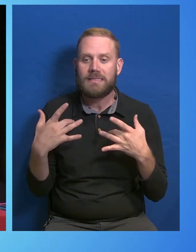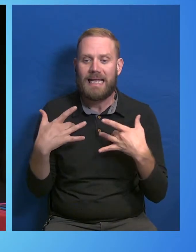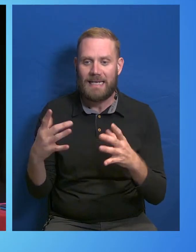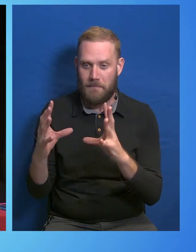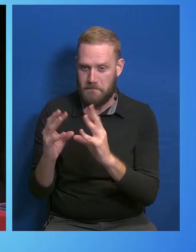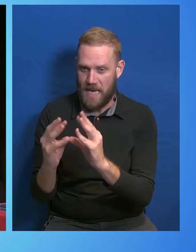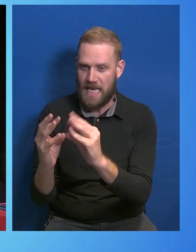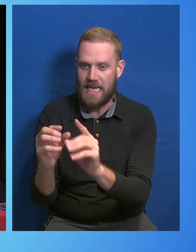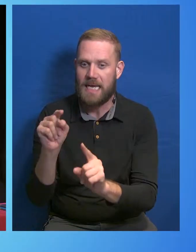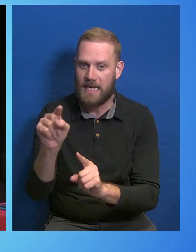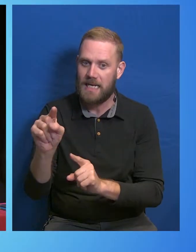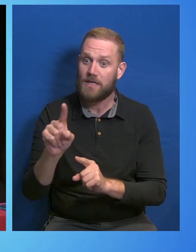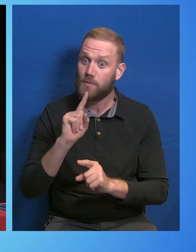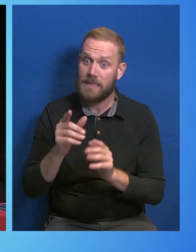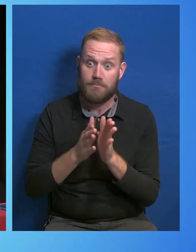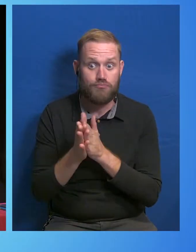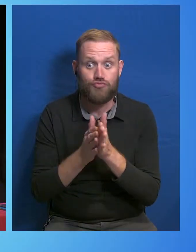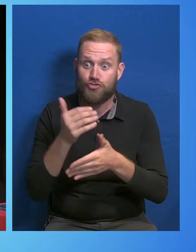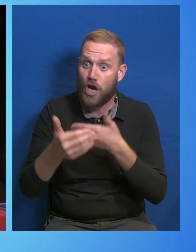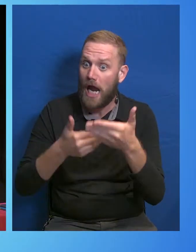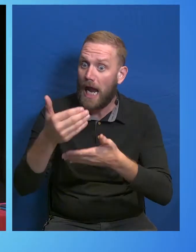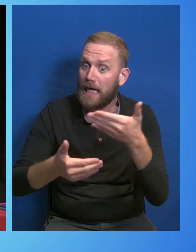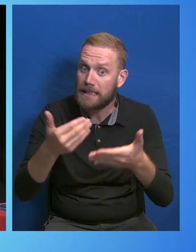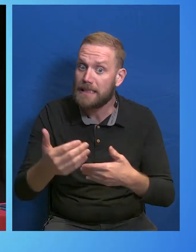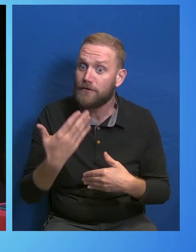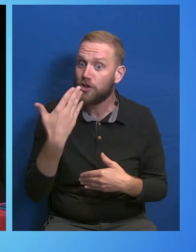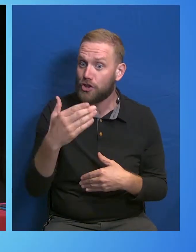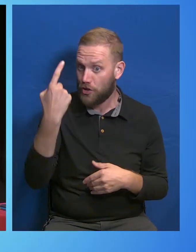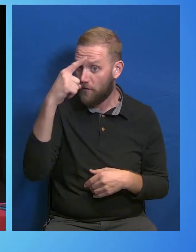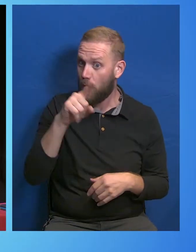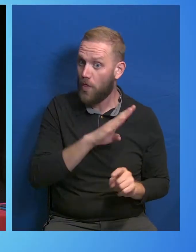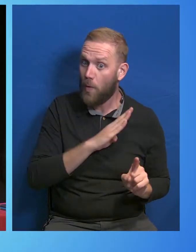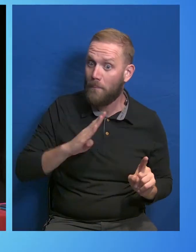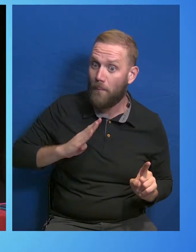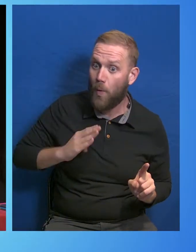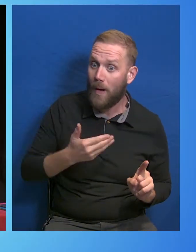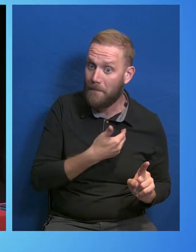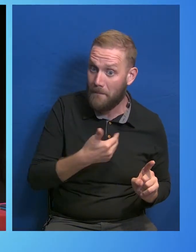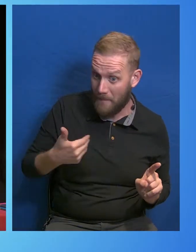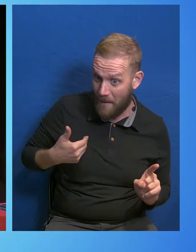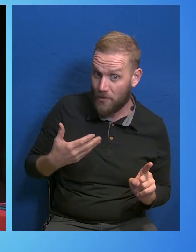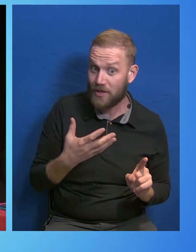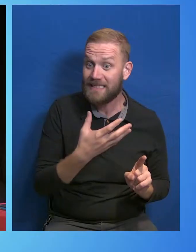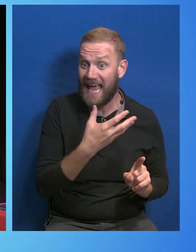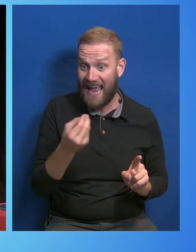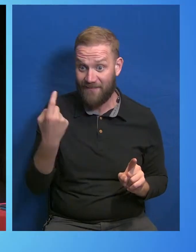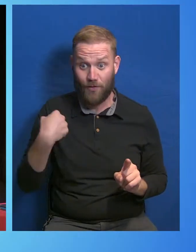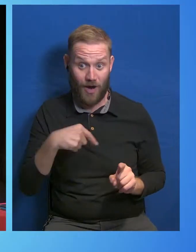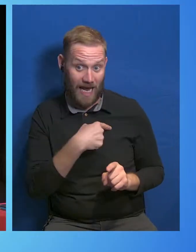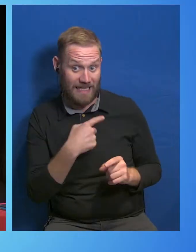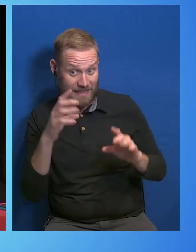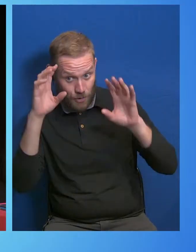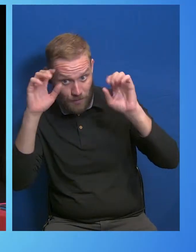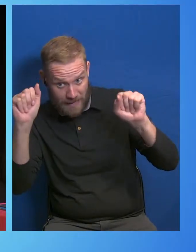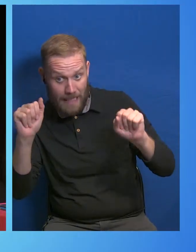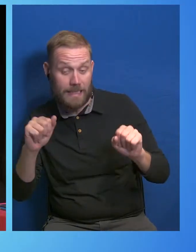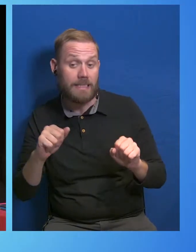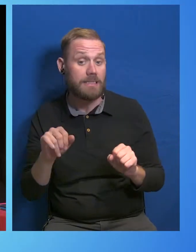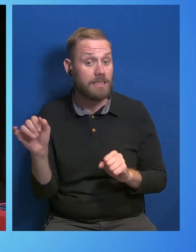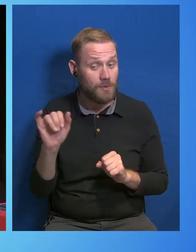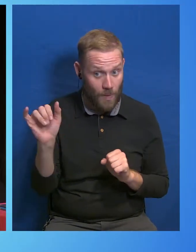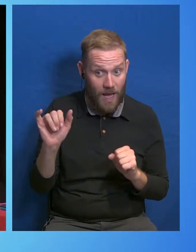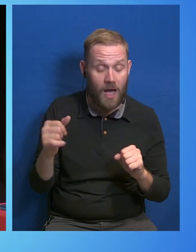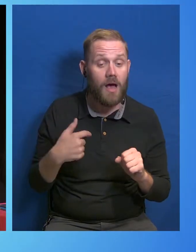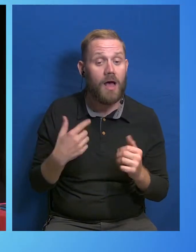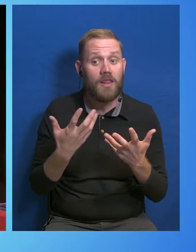been very productive for the board members and for us as well, because there can be